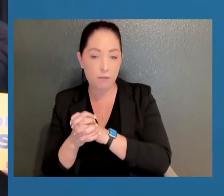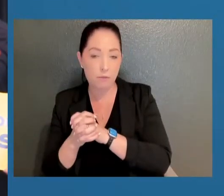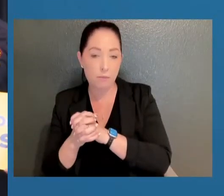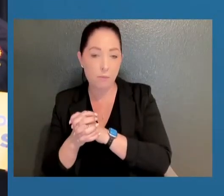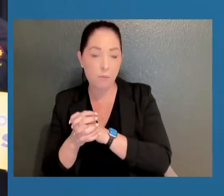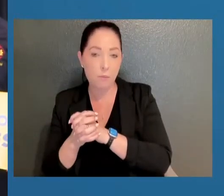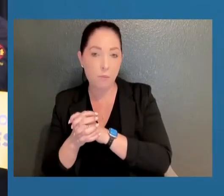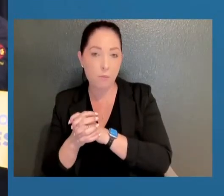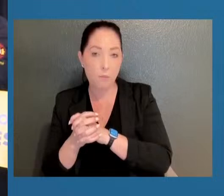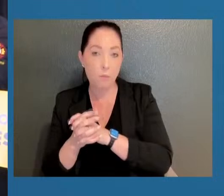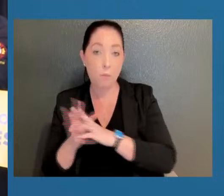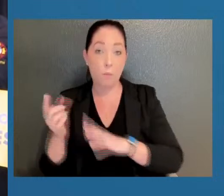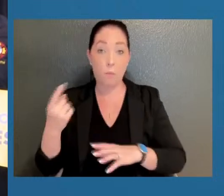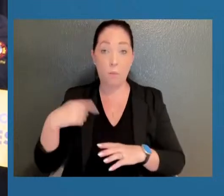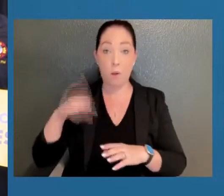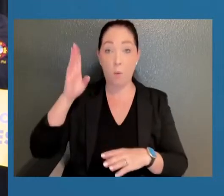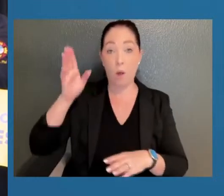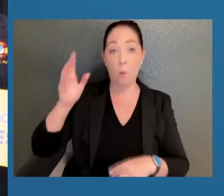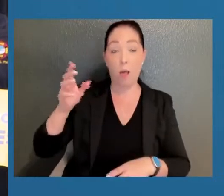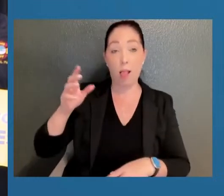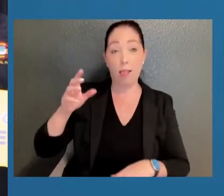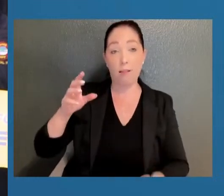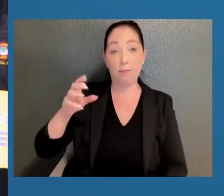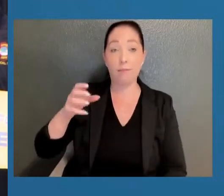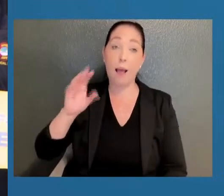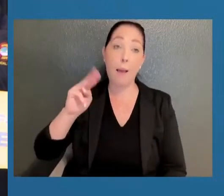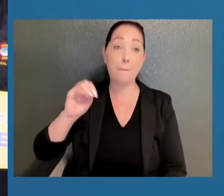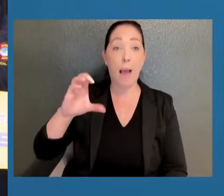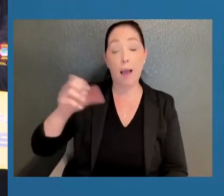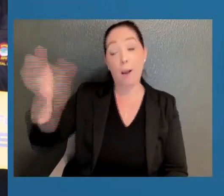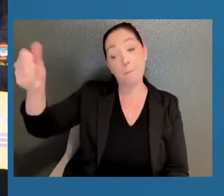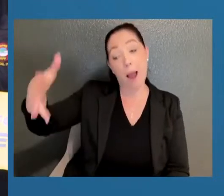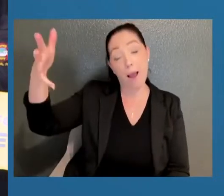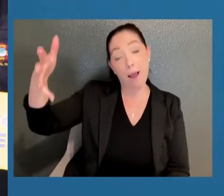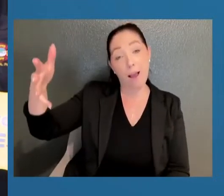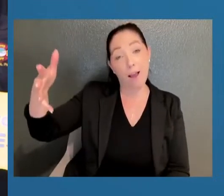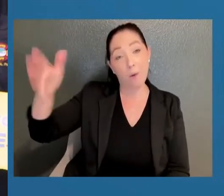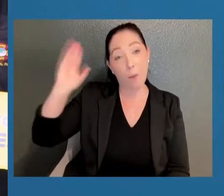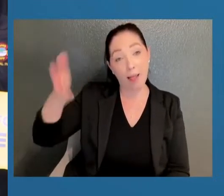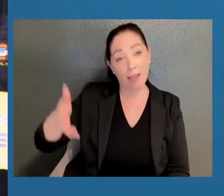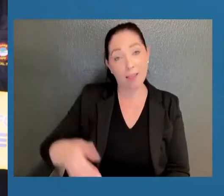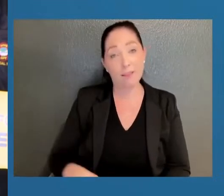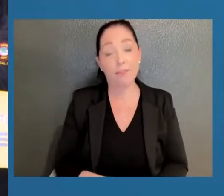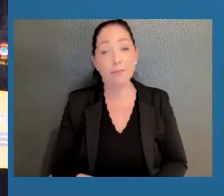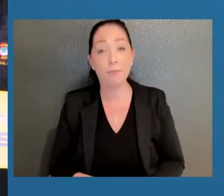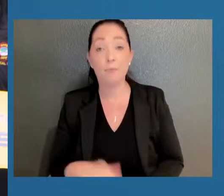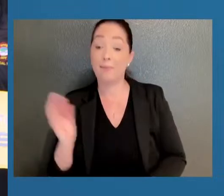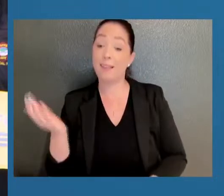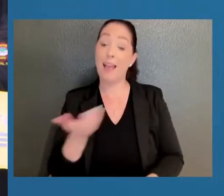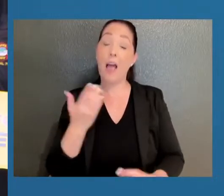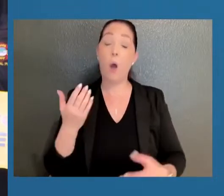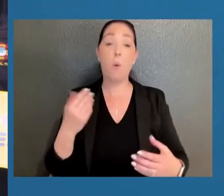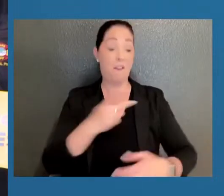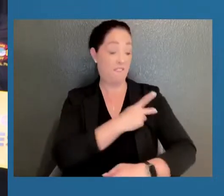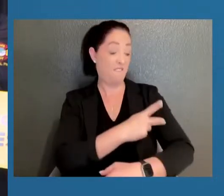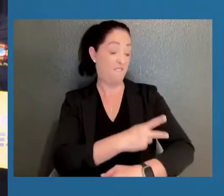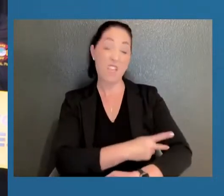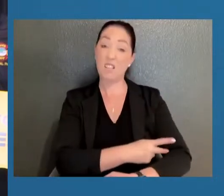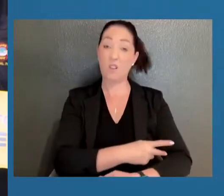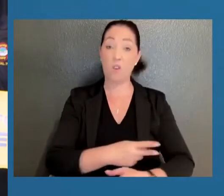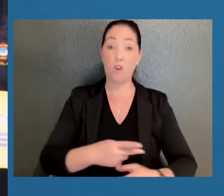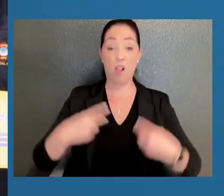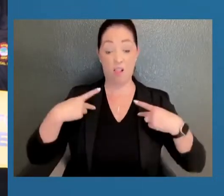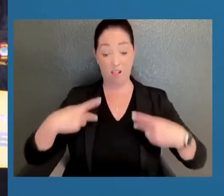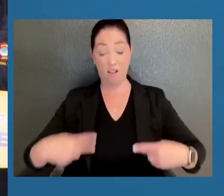But we're going to have the drop the mic moment, as the kids say. The same way that we exercise our physical muscles, now is the time for us